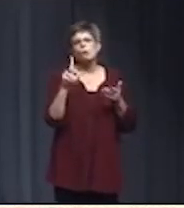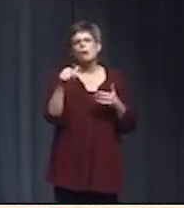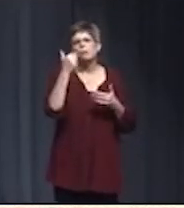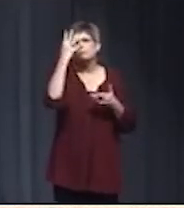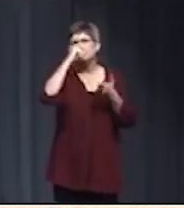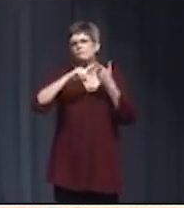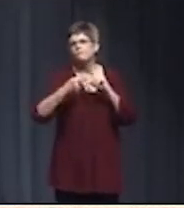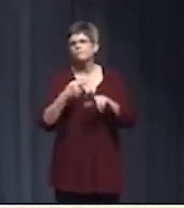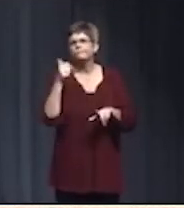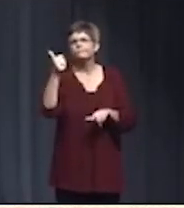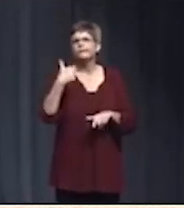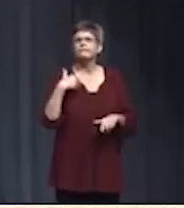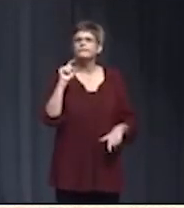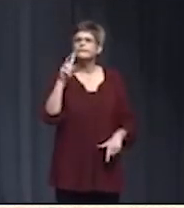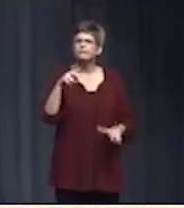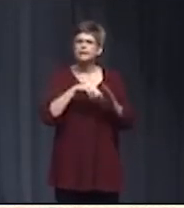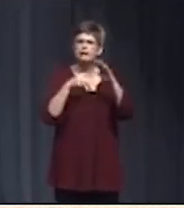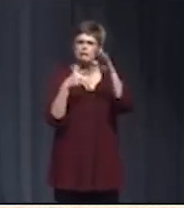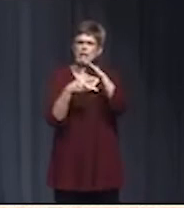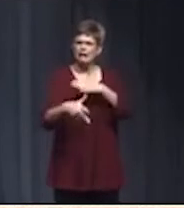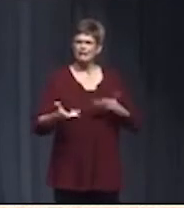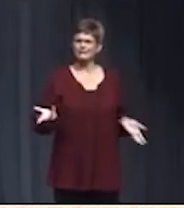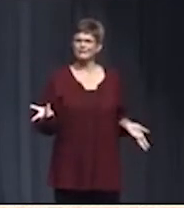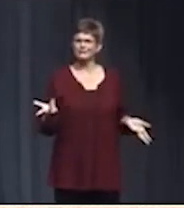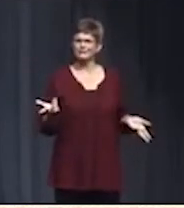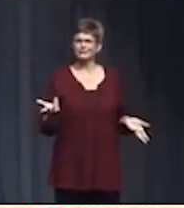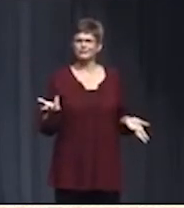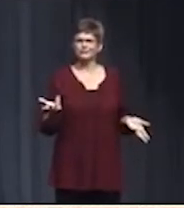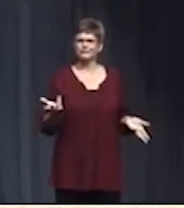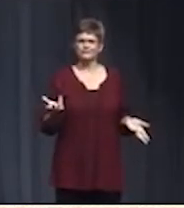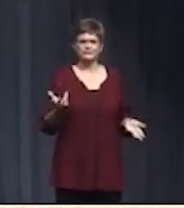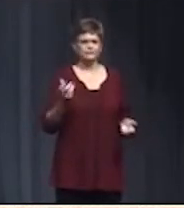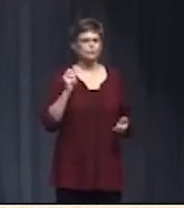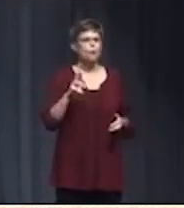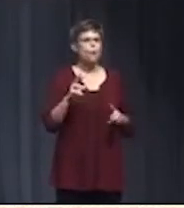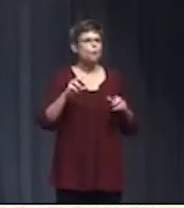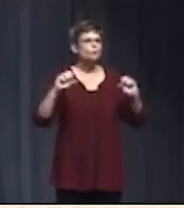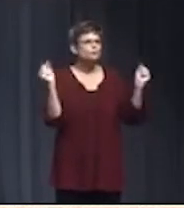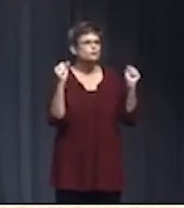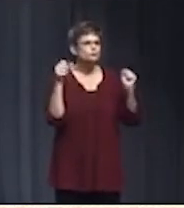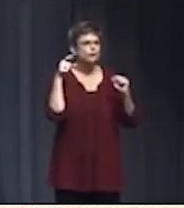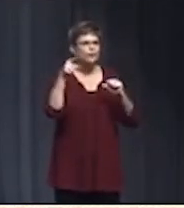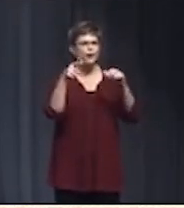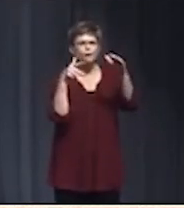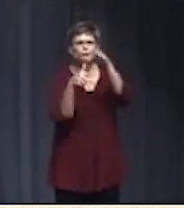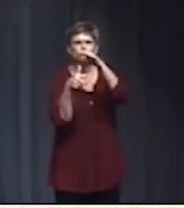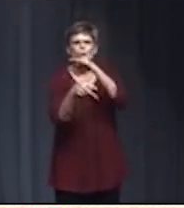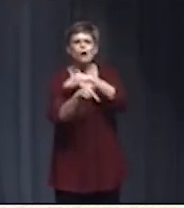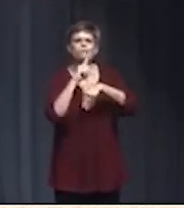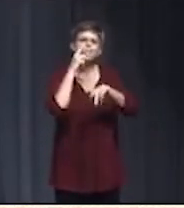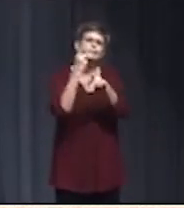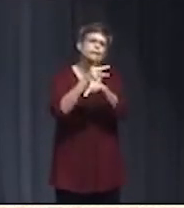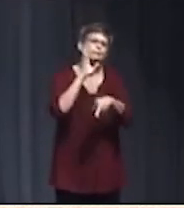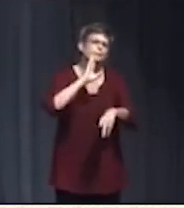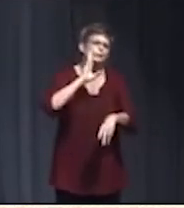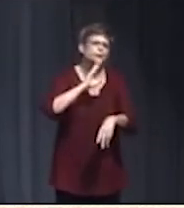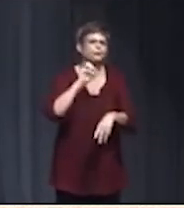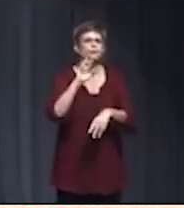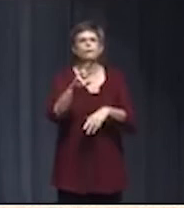other that has a TV set in their garage? Or a refrigerator out there that they use to store their beer in or other